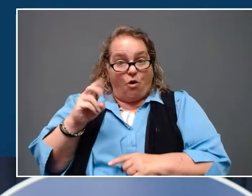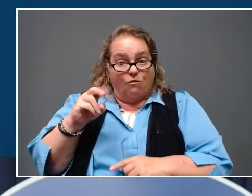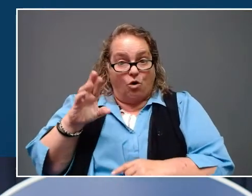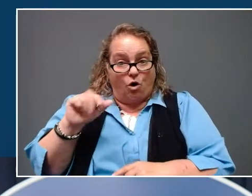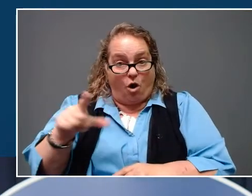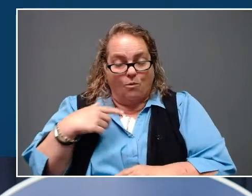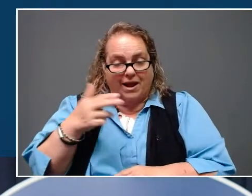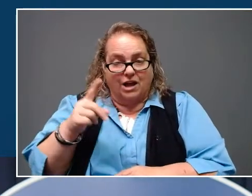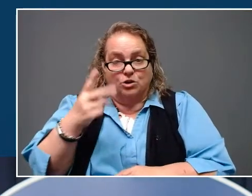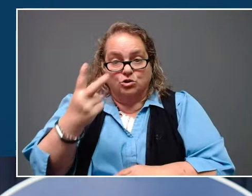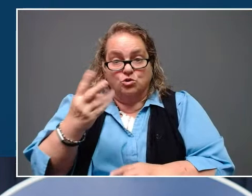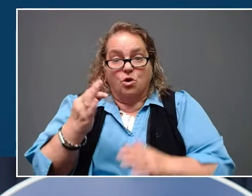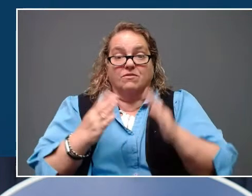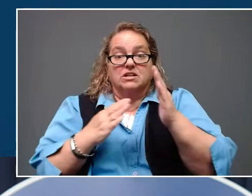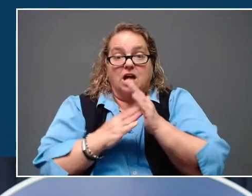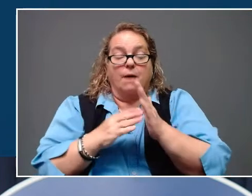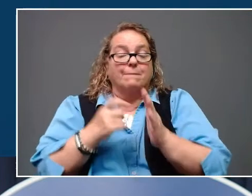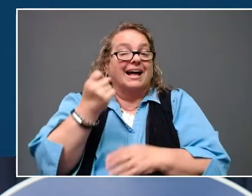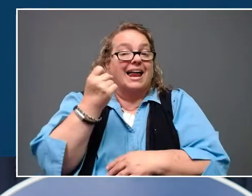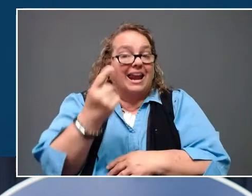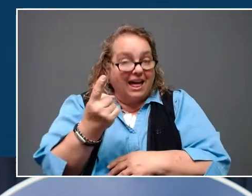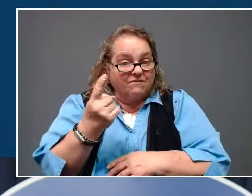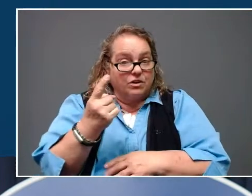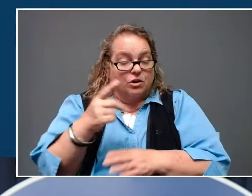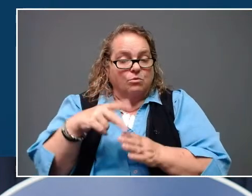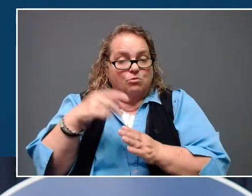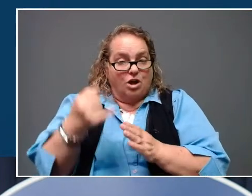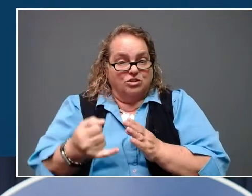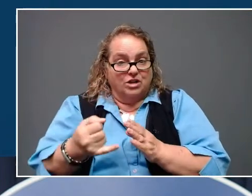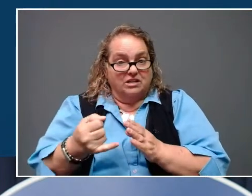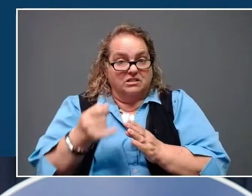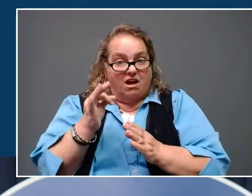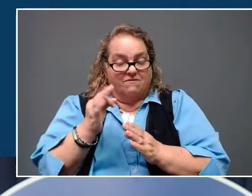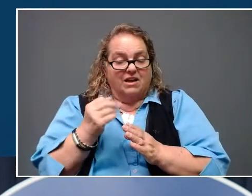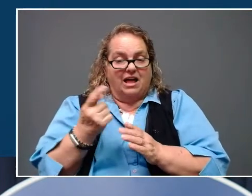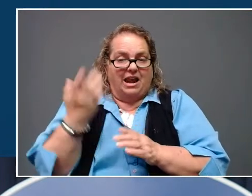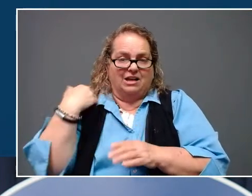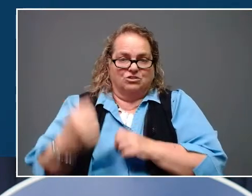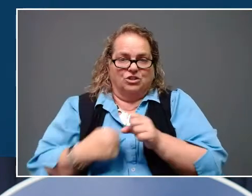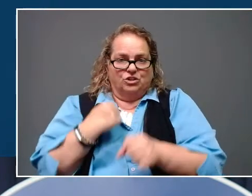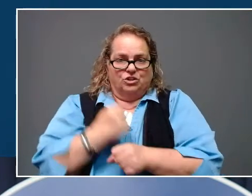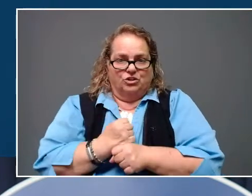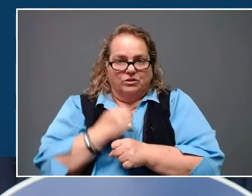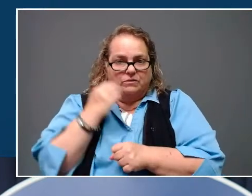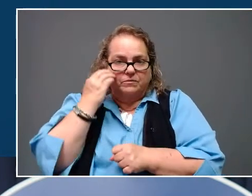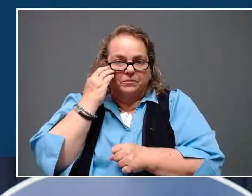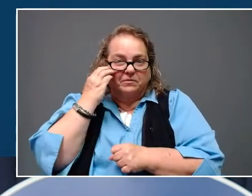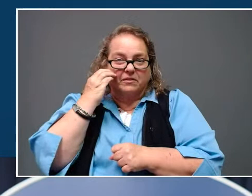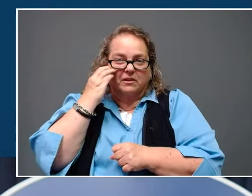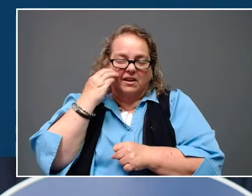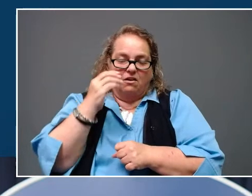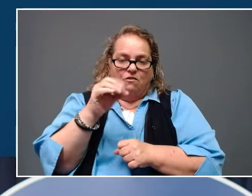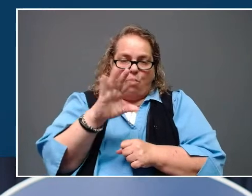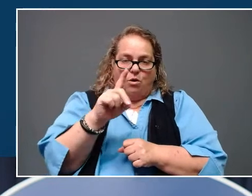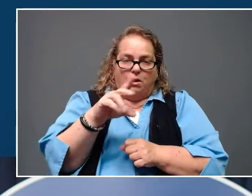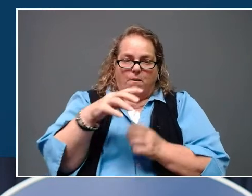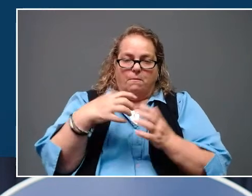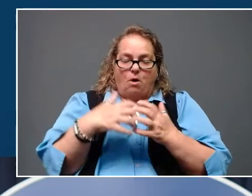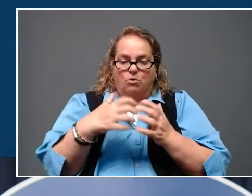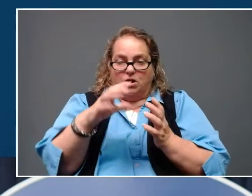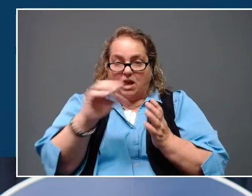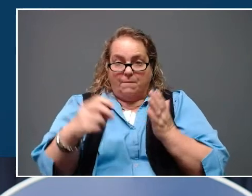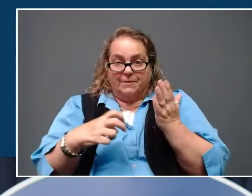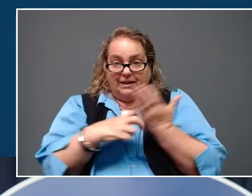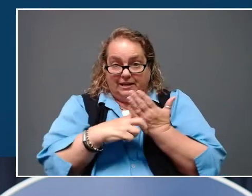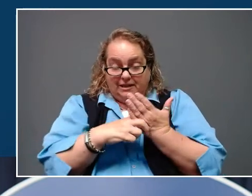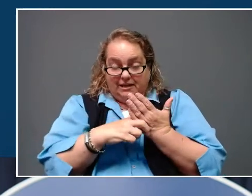of the top 11 projects of last year. That's, of course, Ford Motor Company and SK Innovations Blue Oval SK Battery Park in